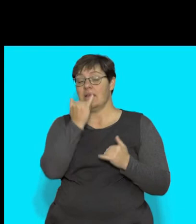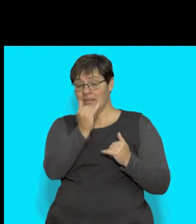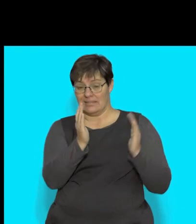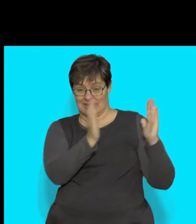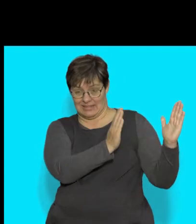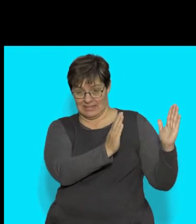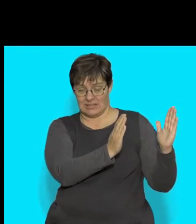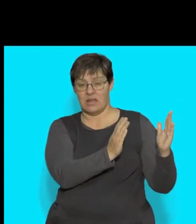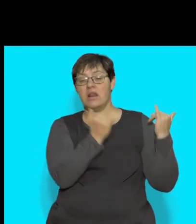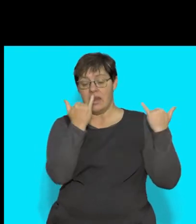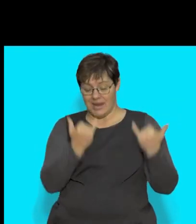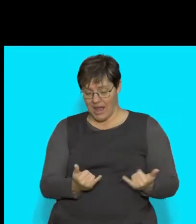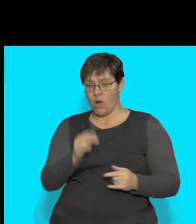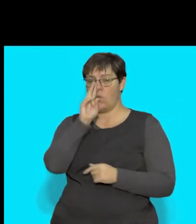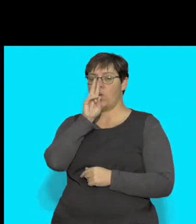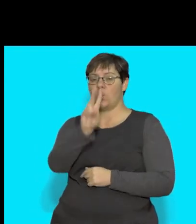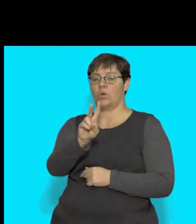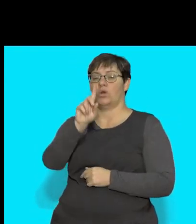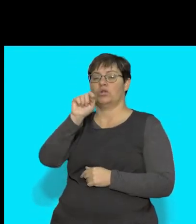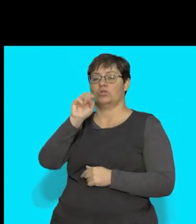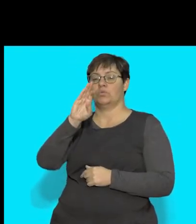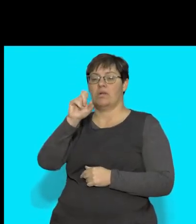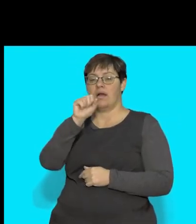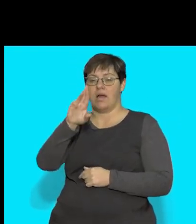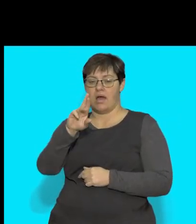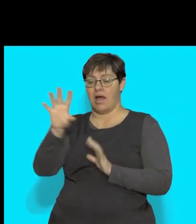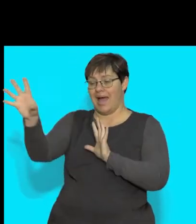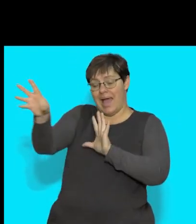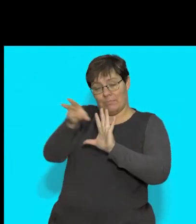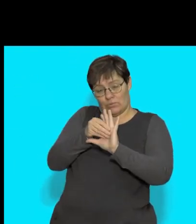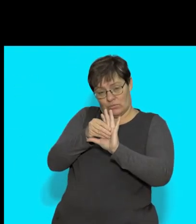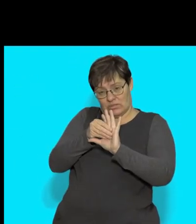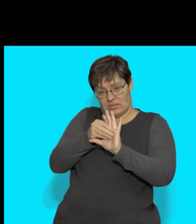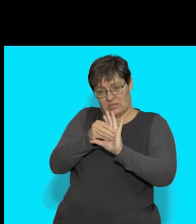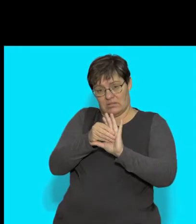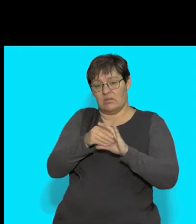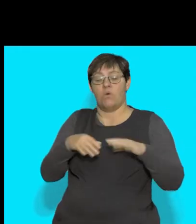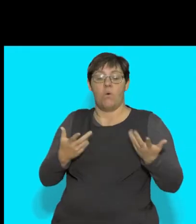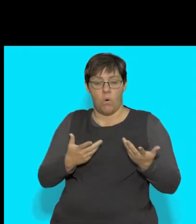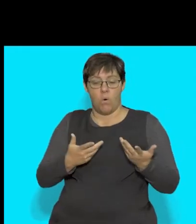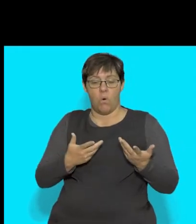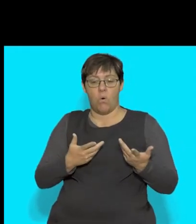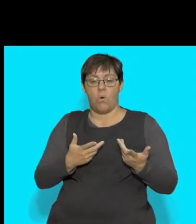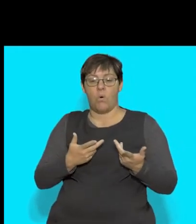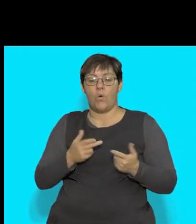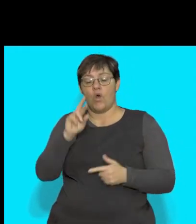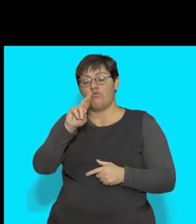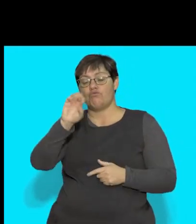at glomerular filtration. We have looked at this. This segment, we are going to look at